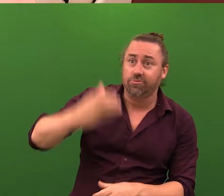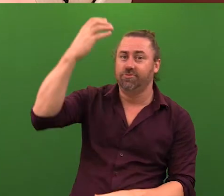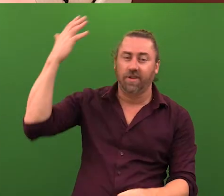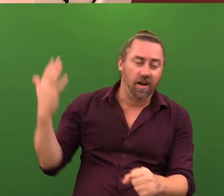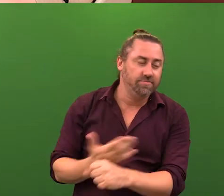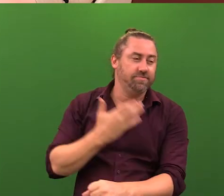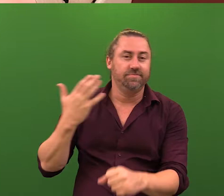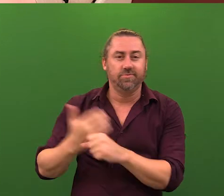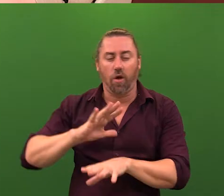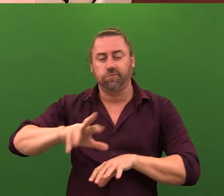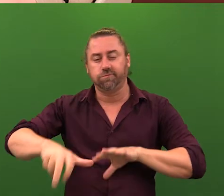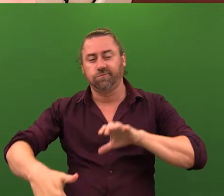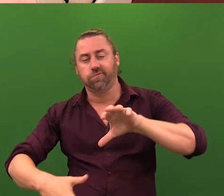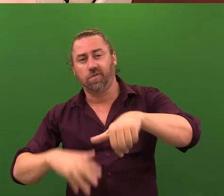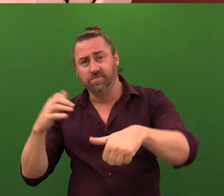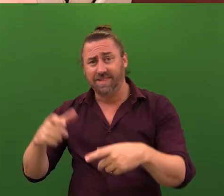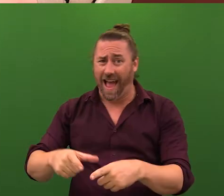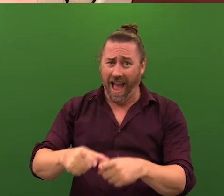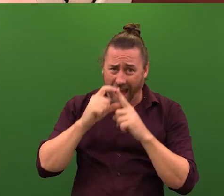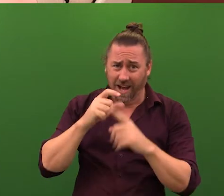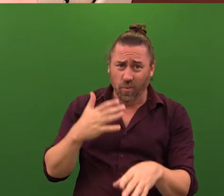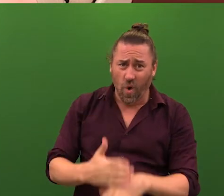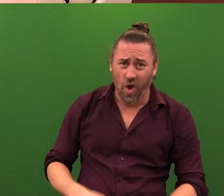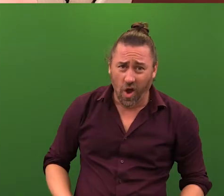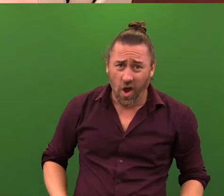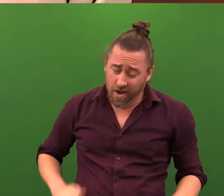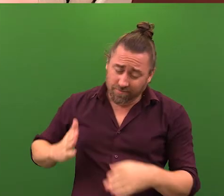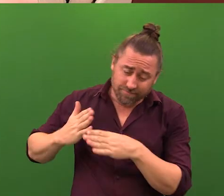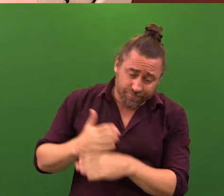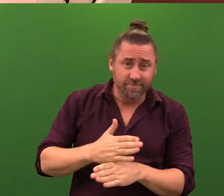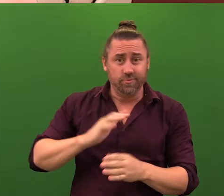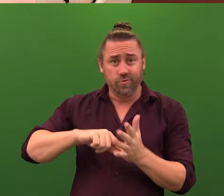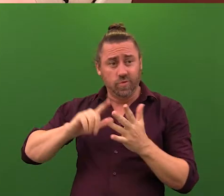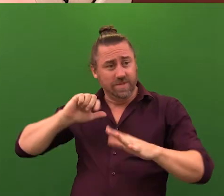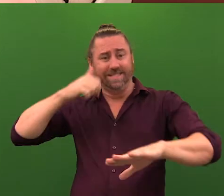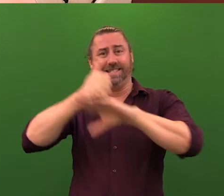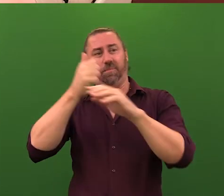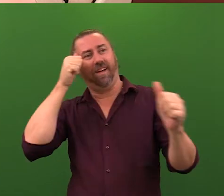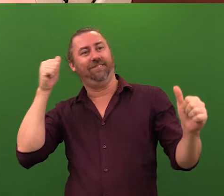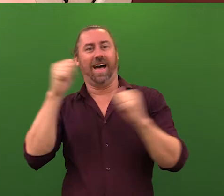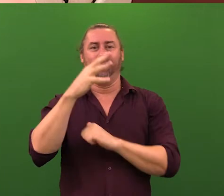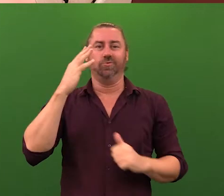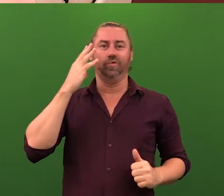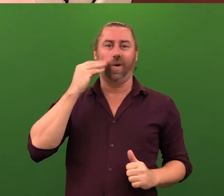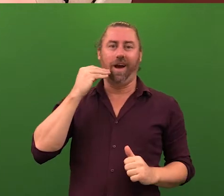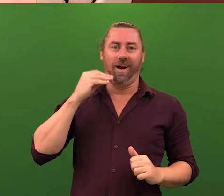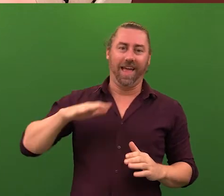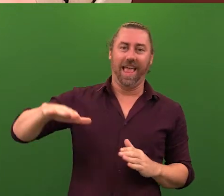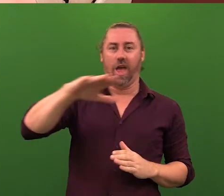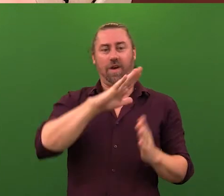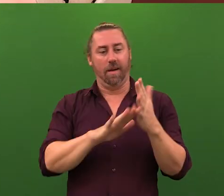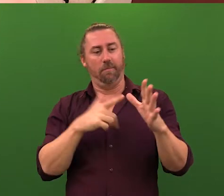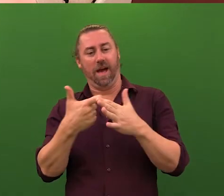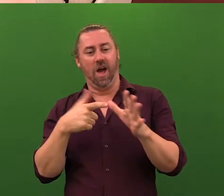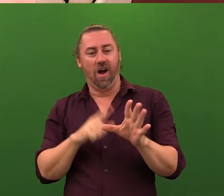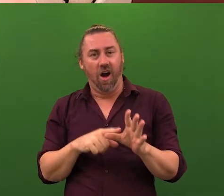turmoil and really hard labour that actually went into establishing our sugar industry. And I think that's a really important